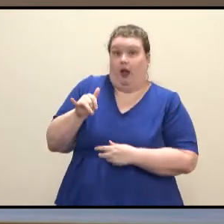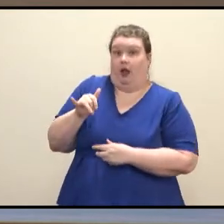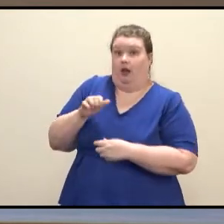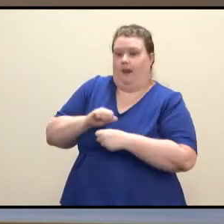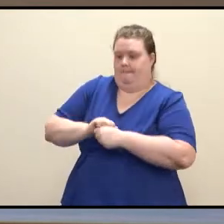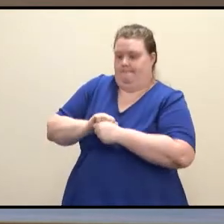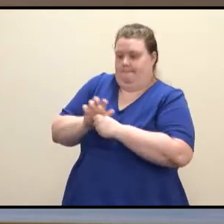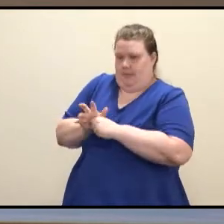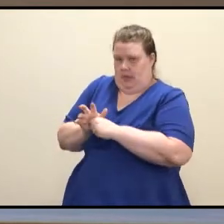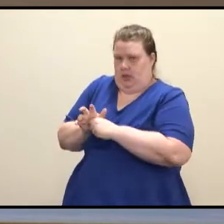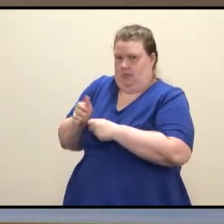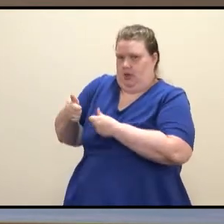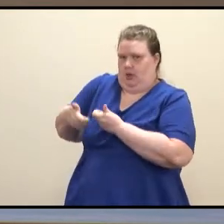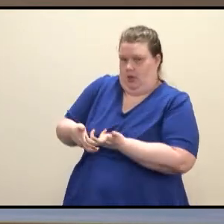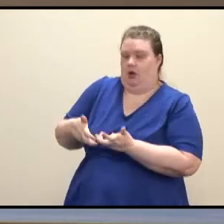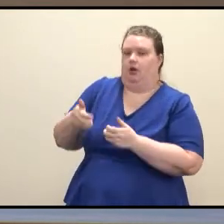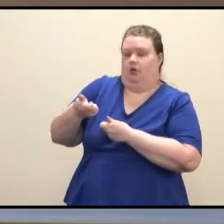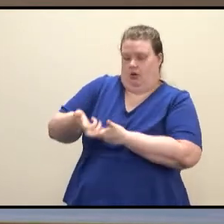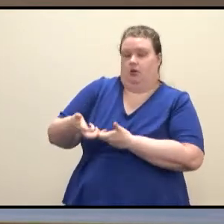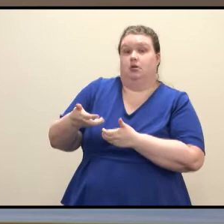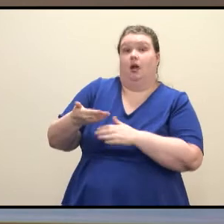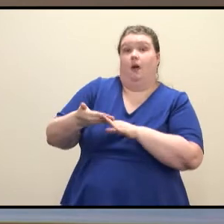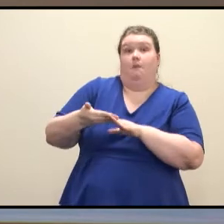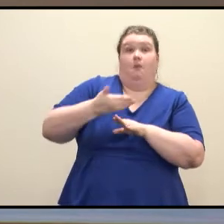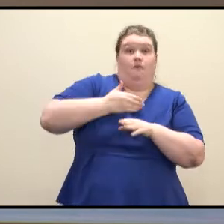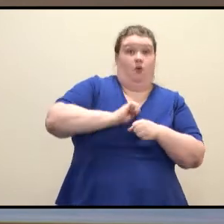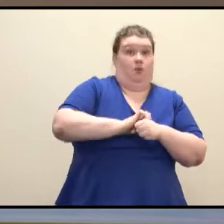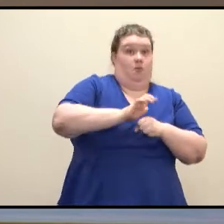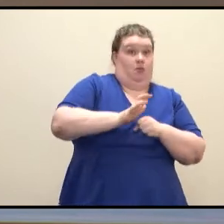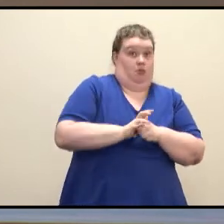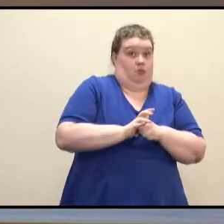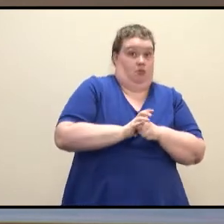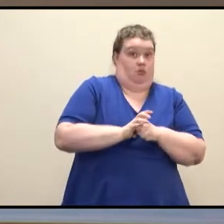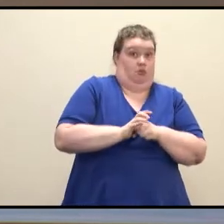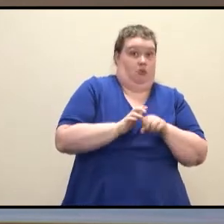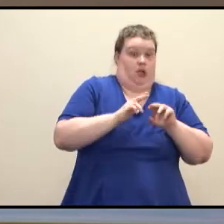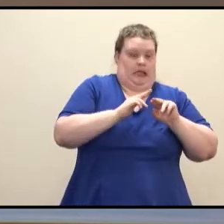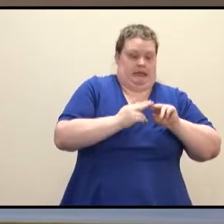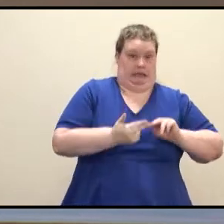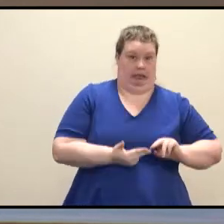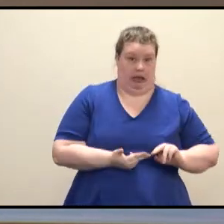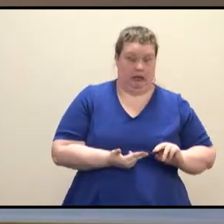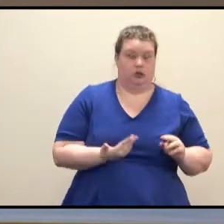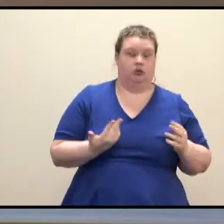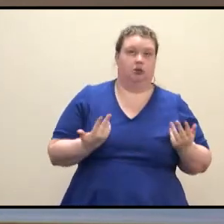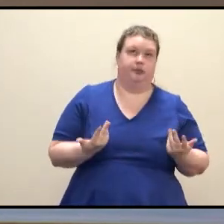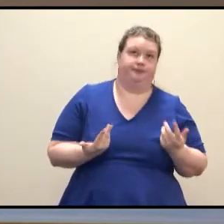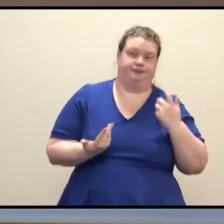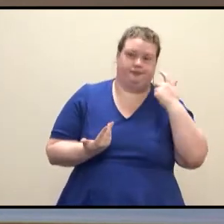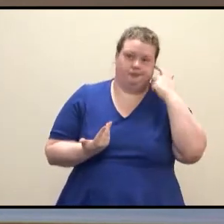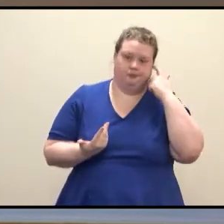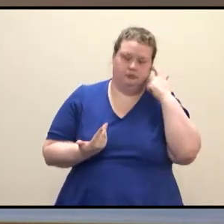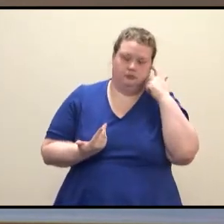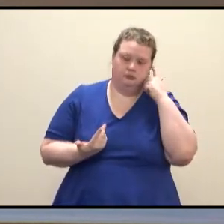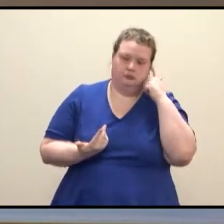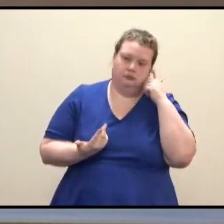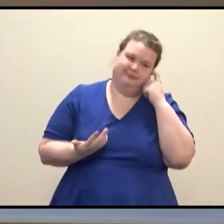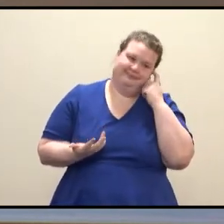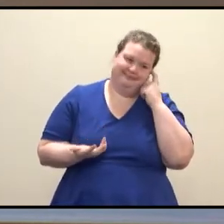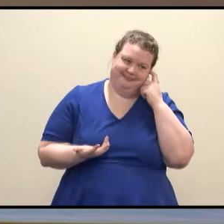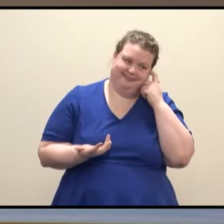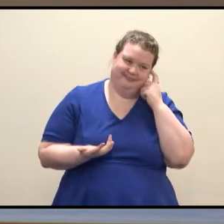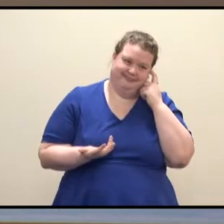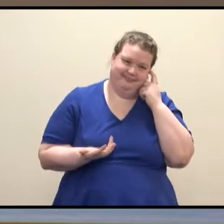So prior to pandemic enrollment declines, I would say